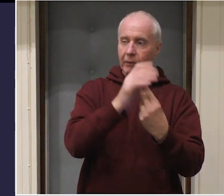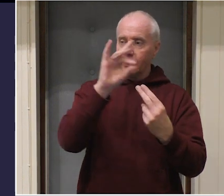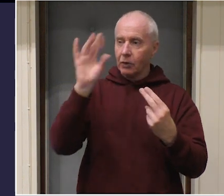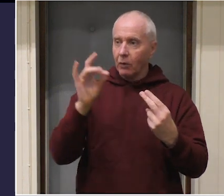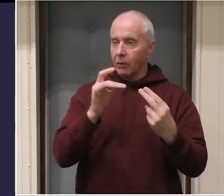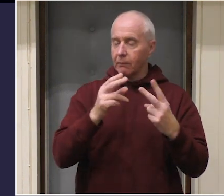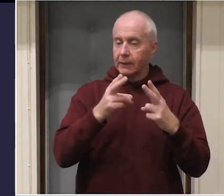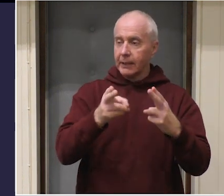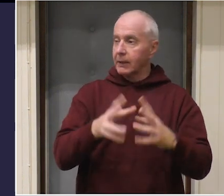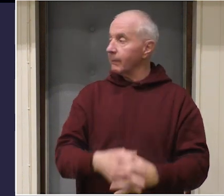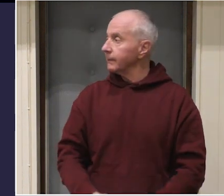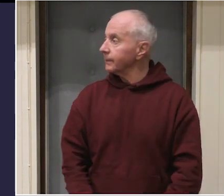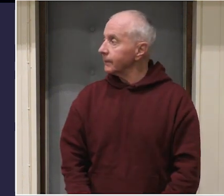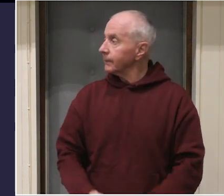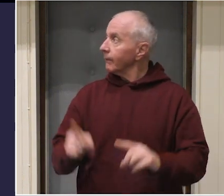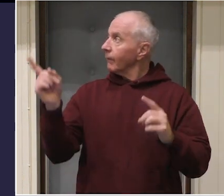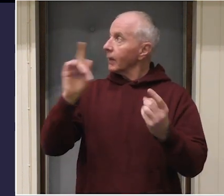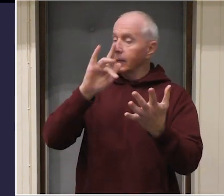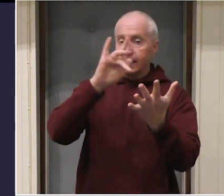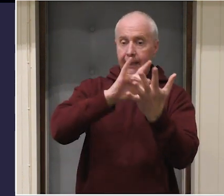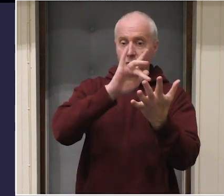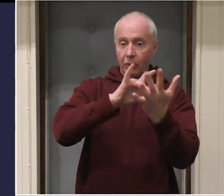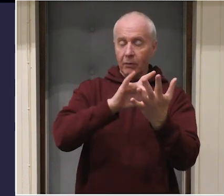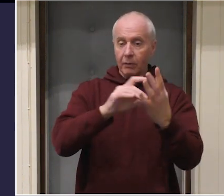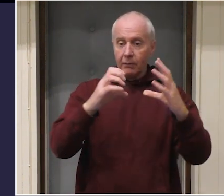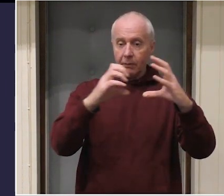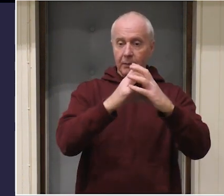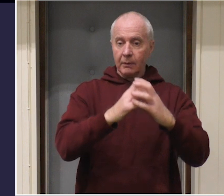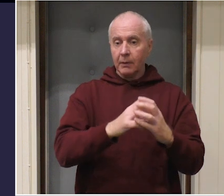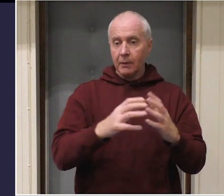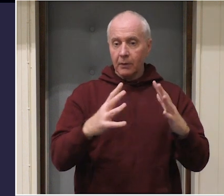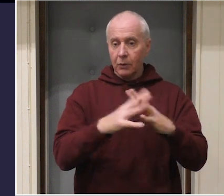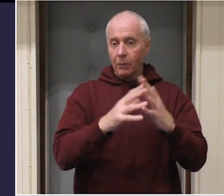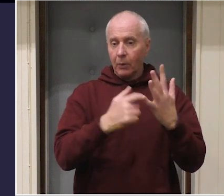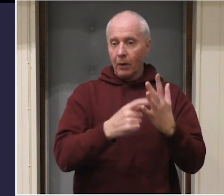For the experts in the room, the central object is a Wolf-Rayet star. It's actually WR140.